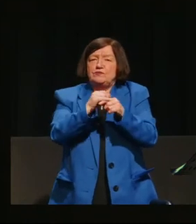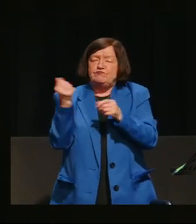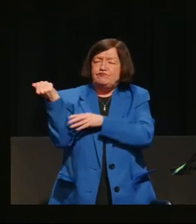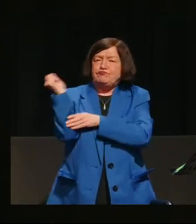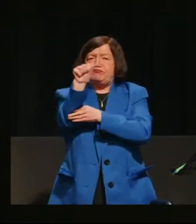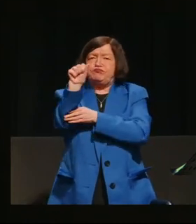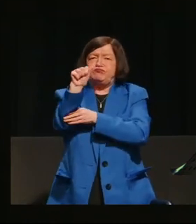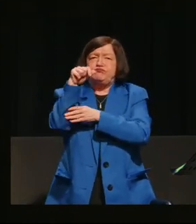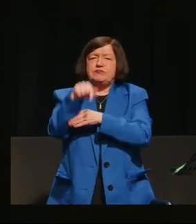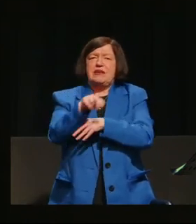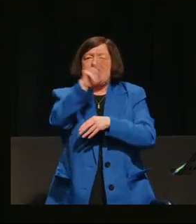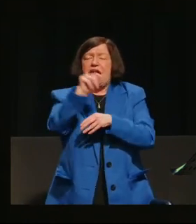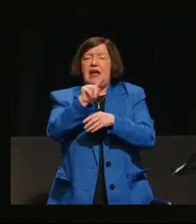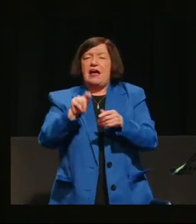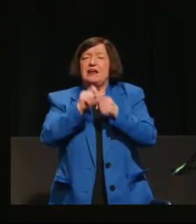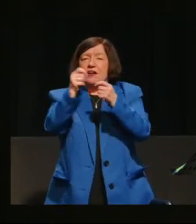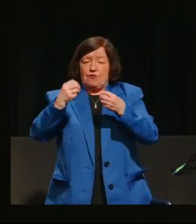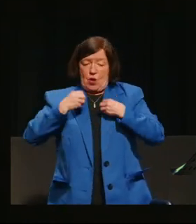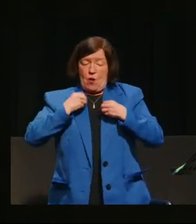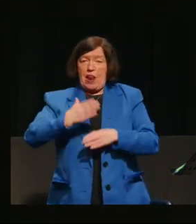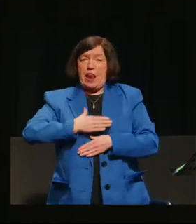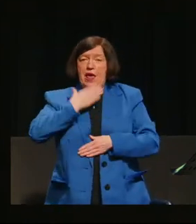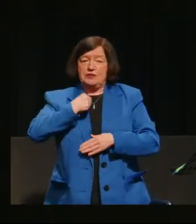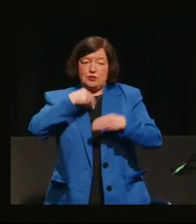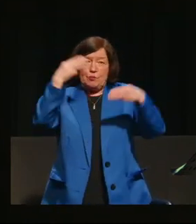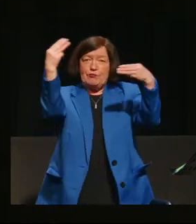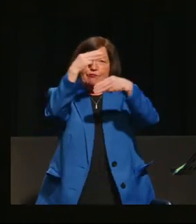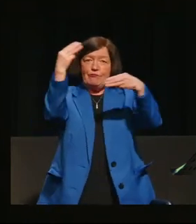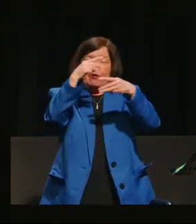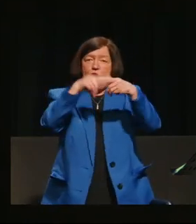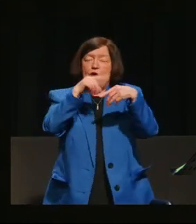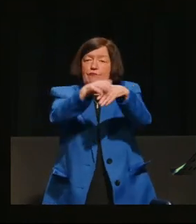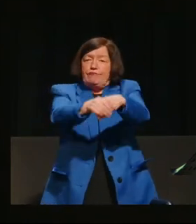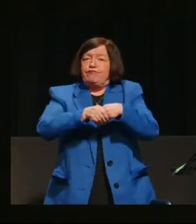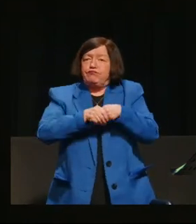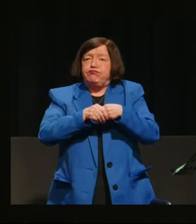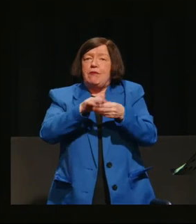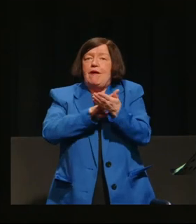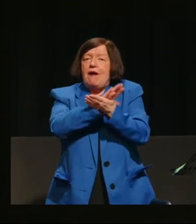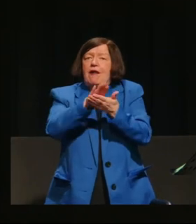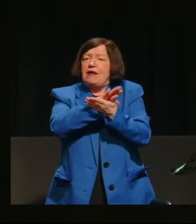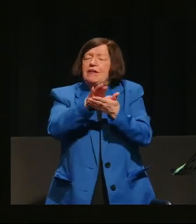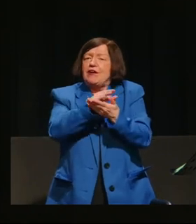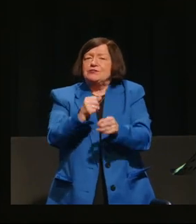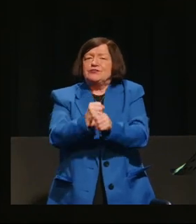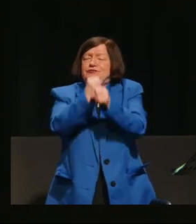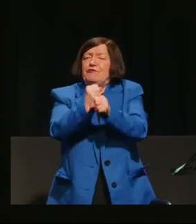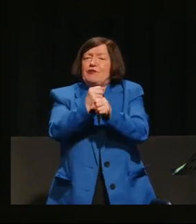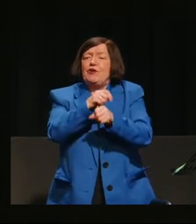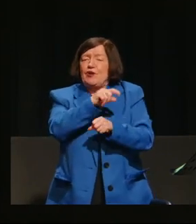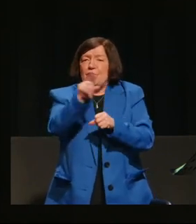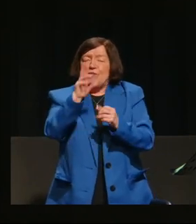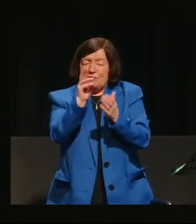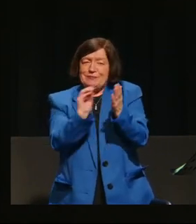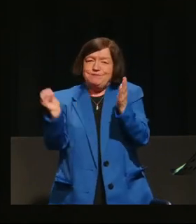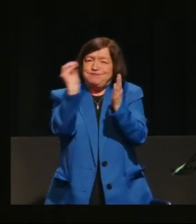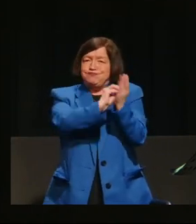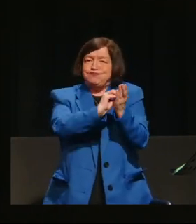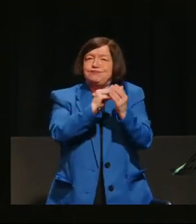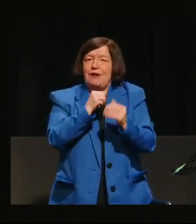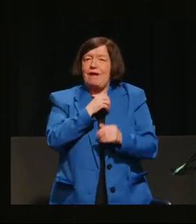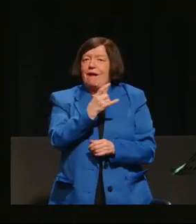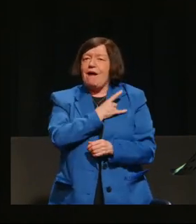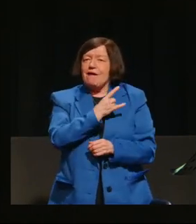Nazis and sometimes gave their own lives to protect or rescue Holocaust victims must also be inscribed in our